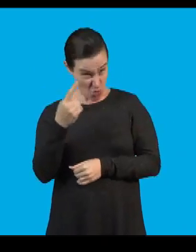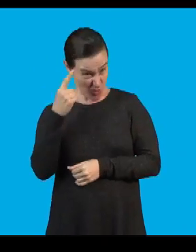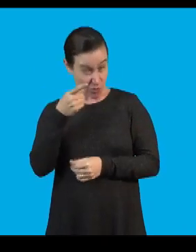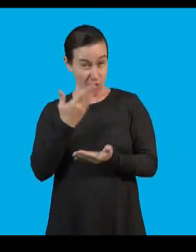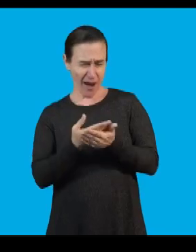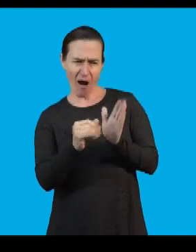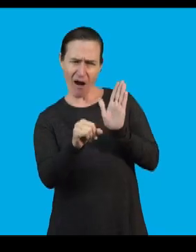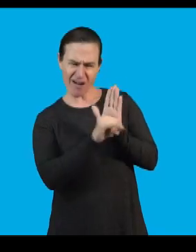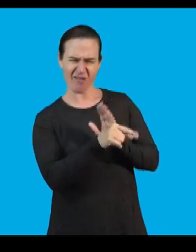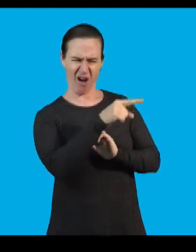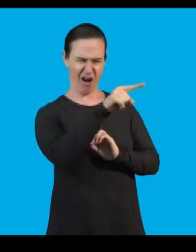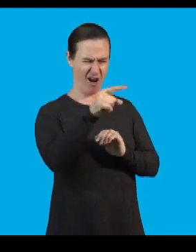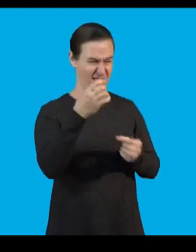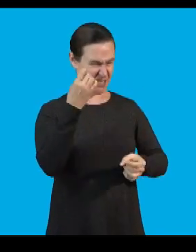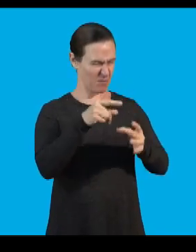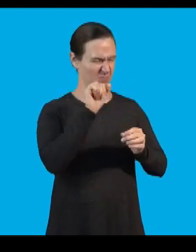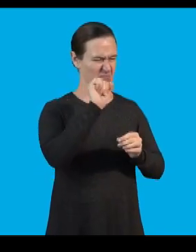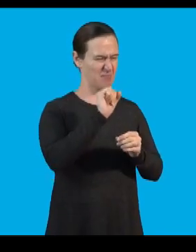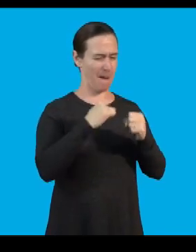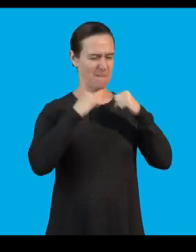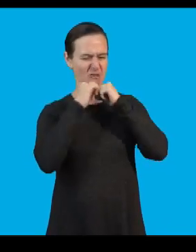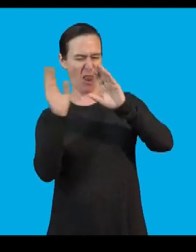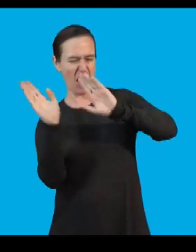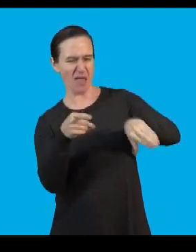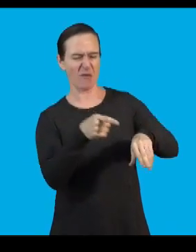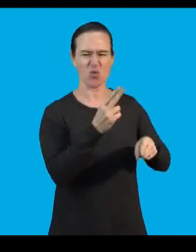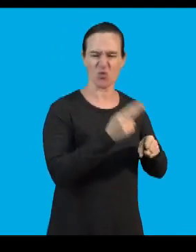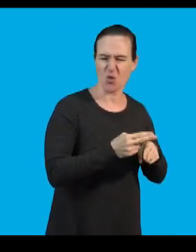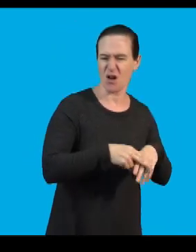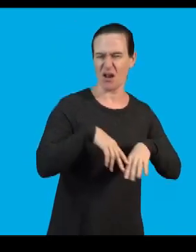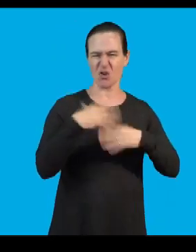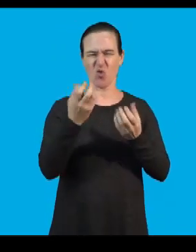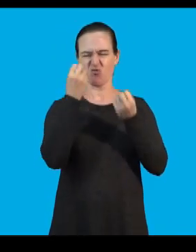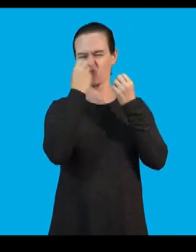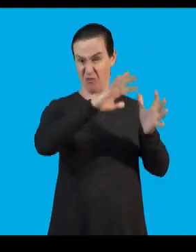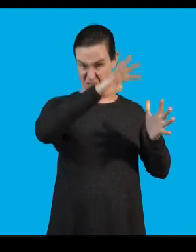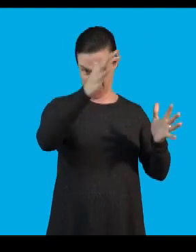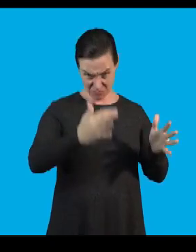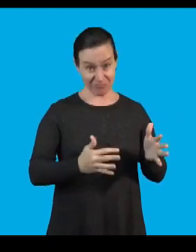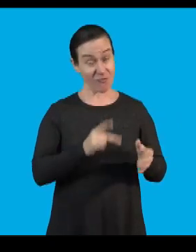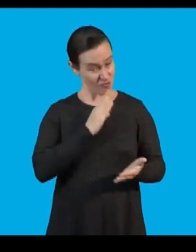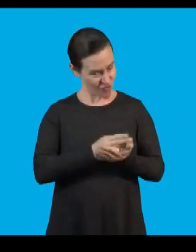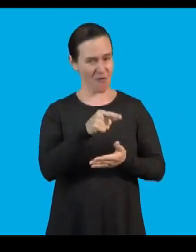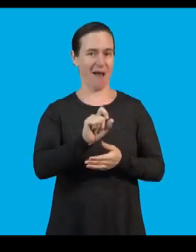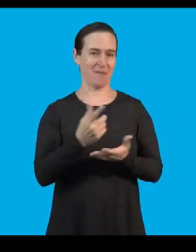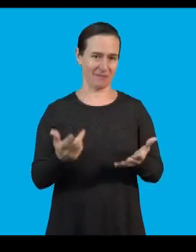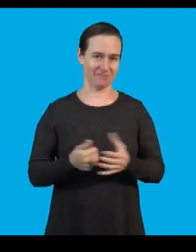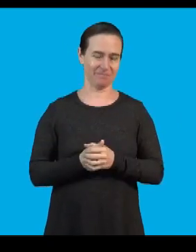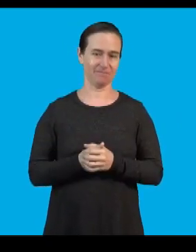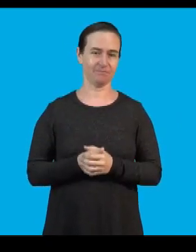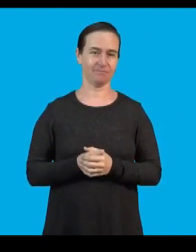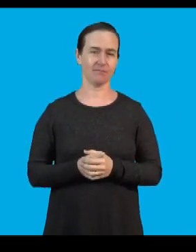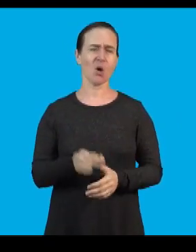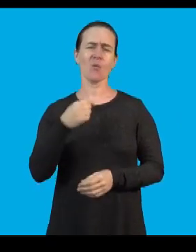were abandoned in dirty toilets or on rubbish dumps. So let's look carefully at what we need